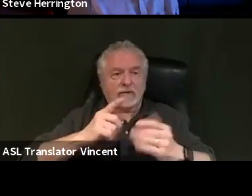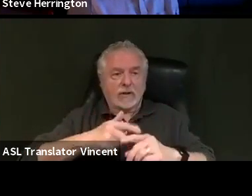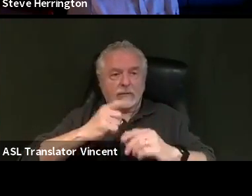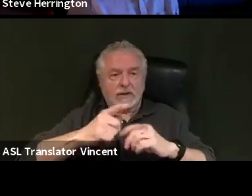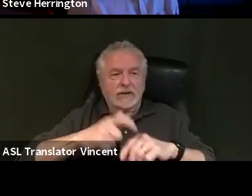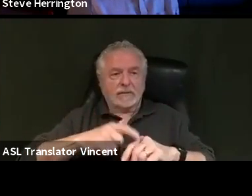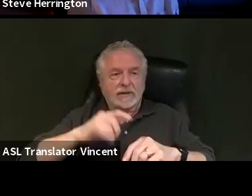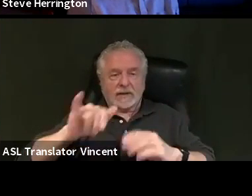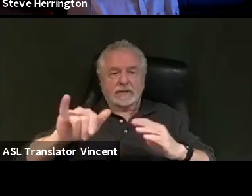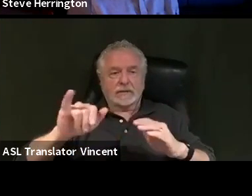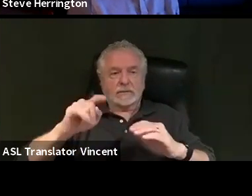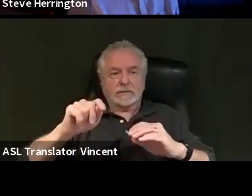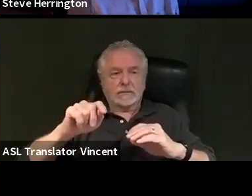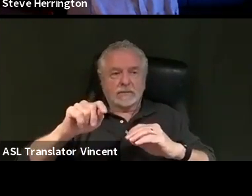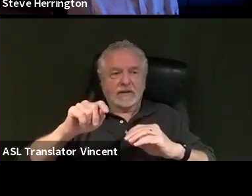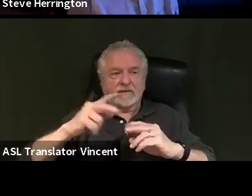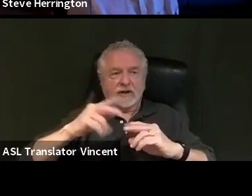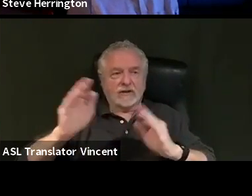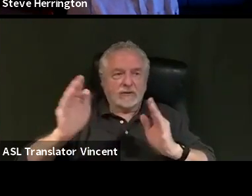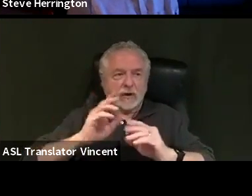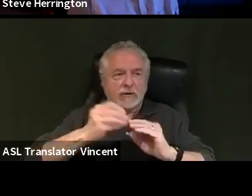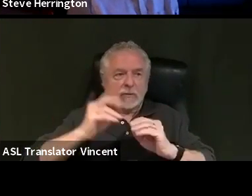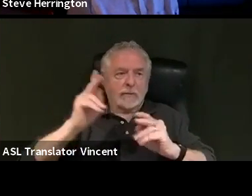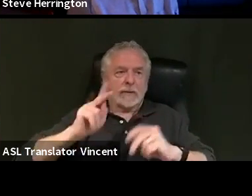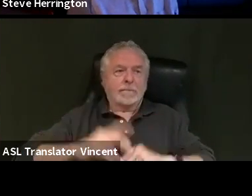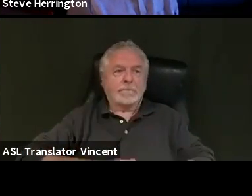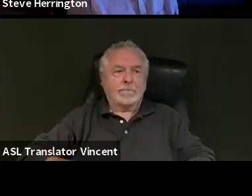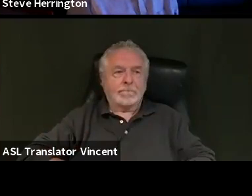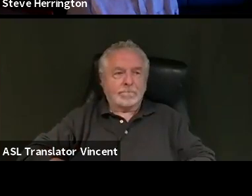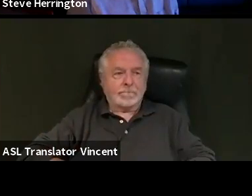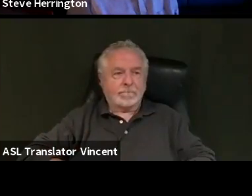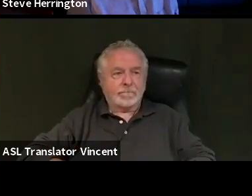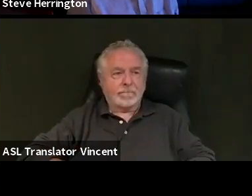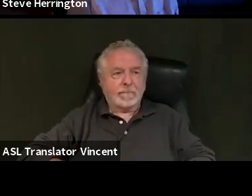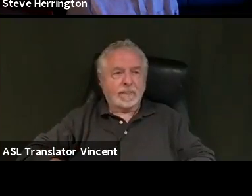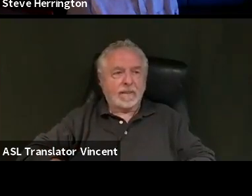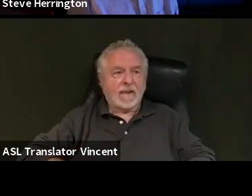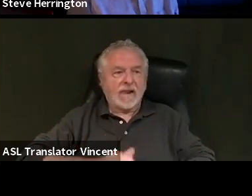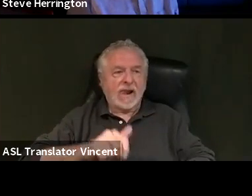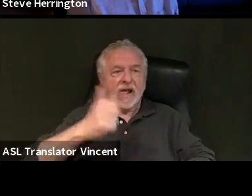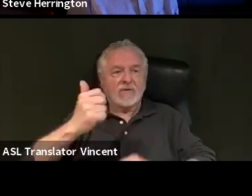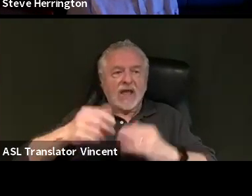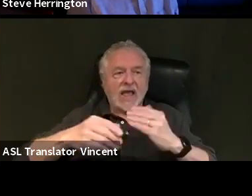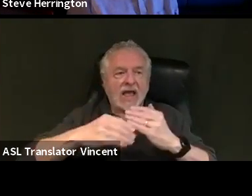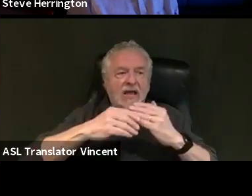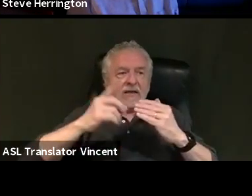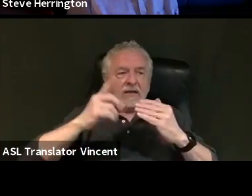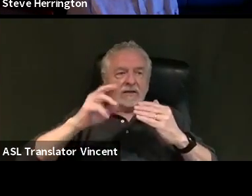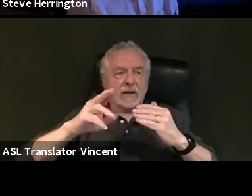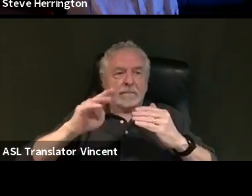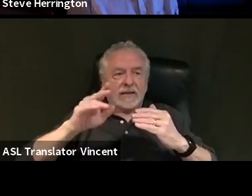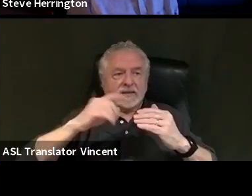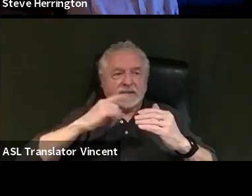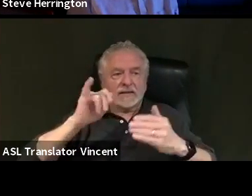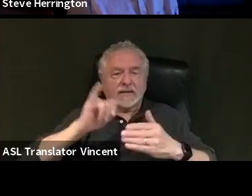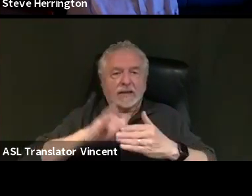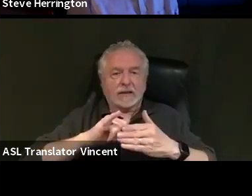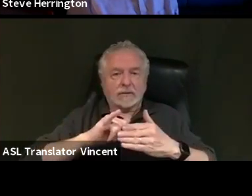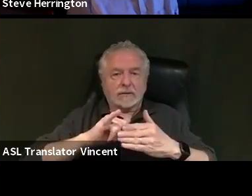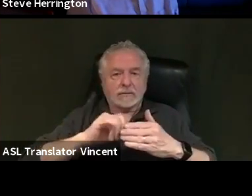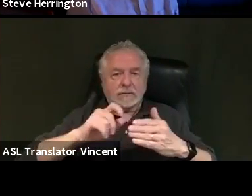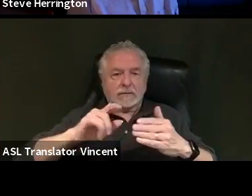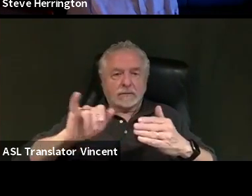period of time. But that's a very small number of people. The other thing I'd like to add to what Dr. May said is that